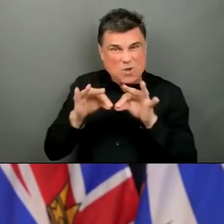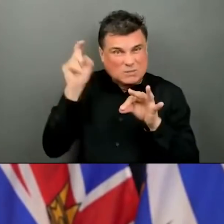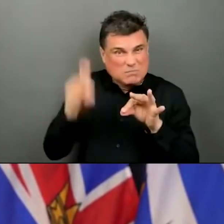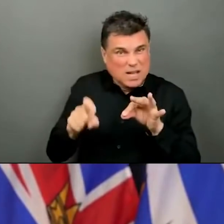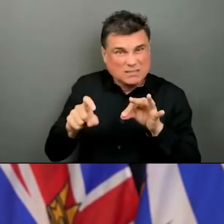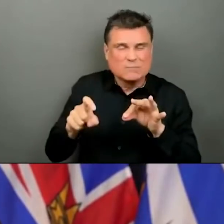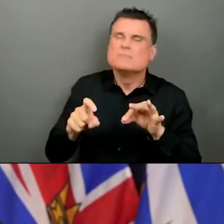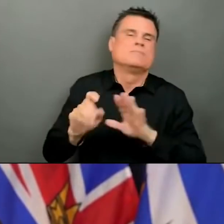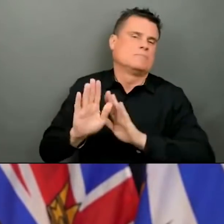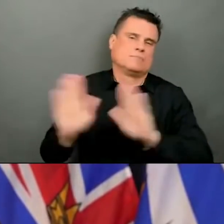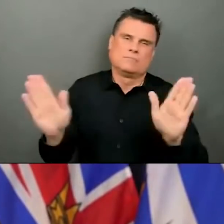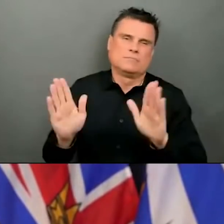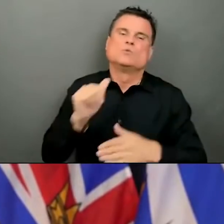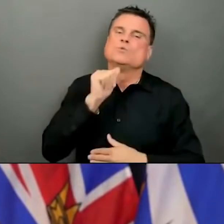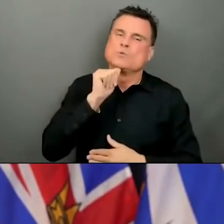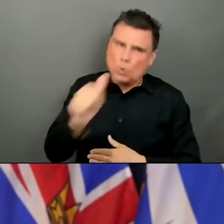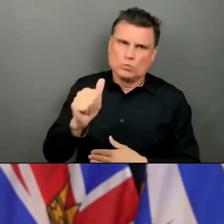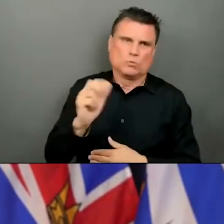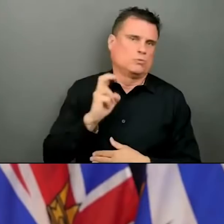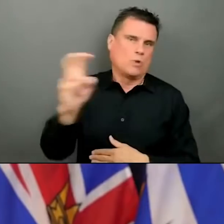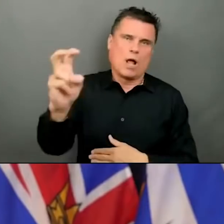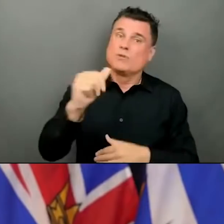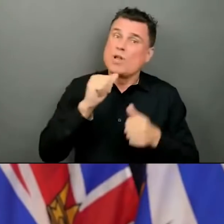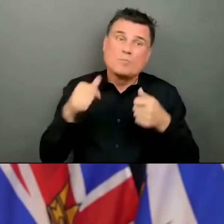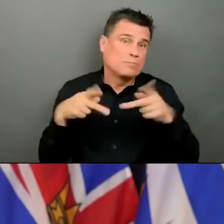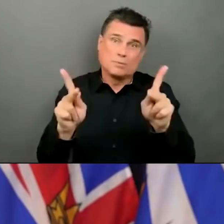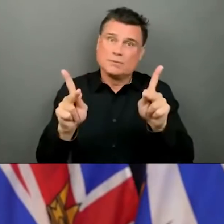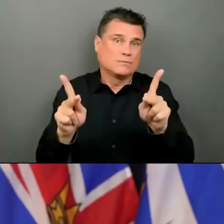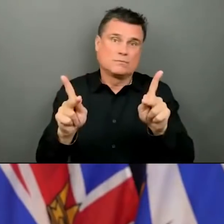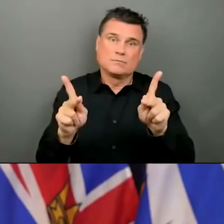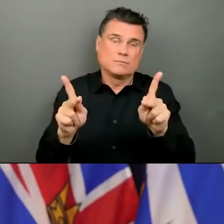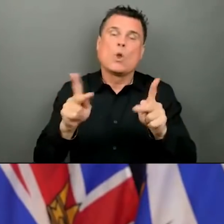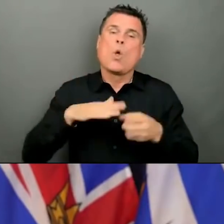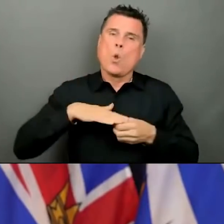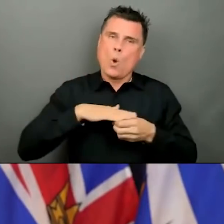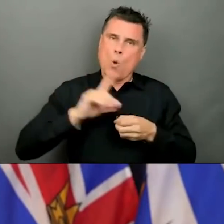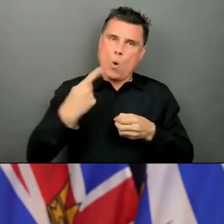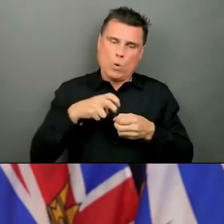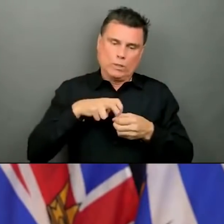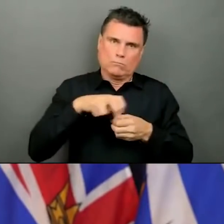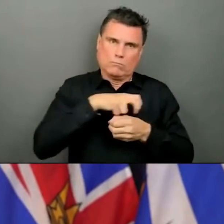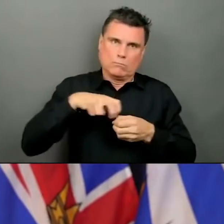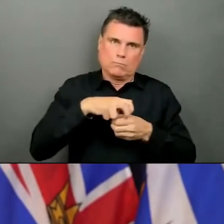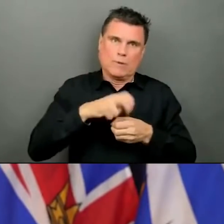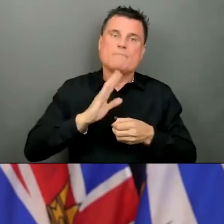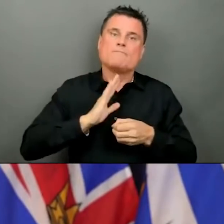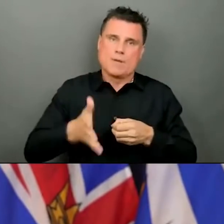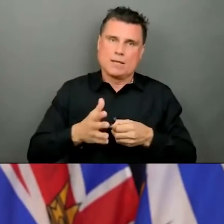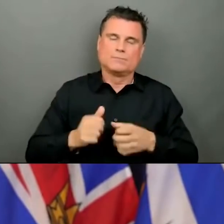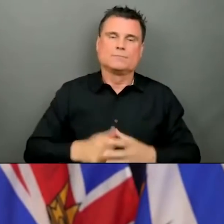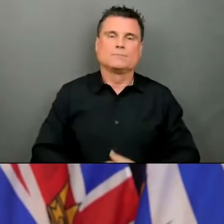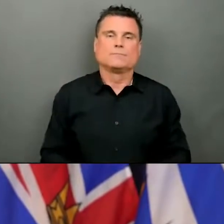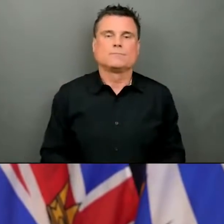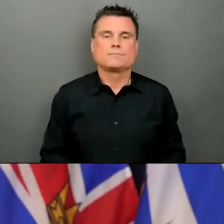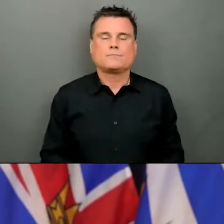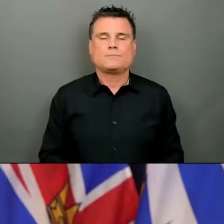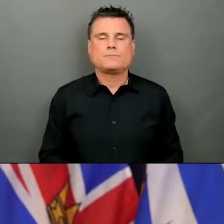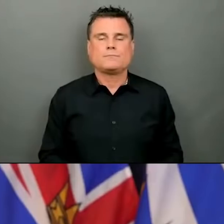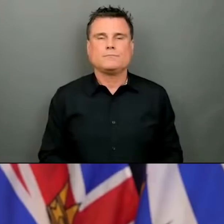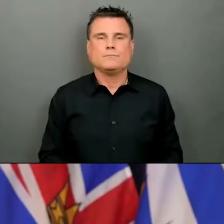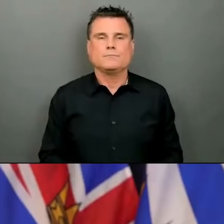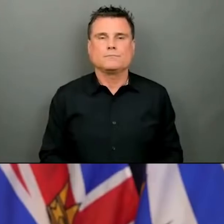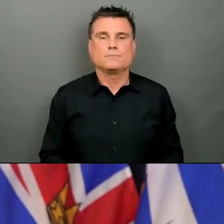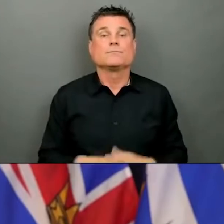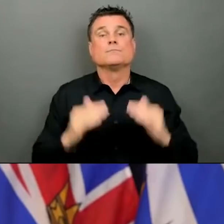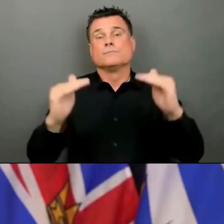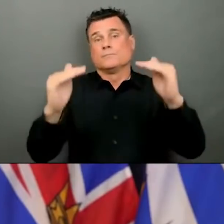British Columbians want to follow that order and will follow that order as we go forward. At the same time, we want to make sure that we are telling